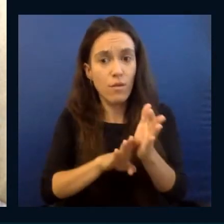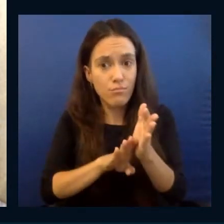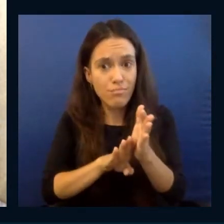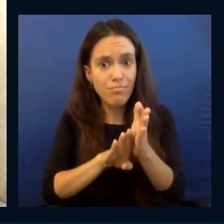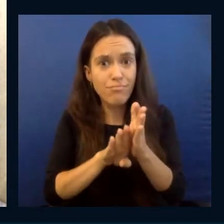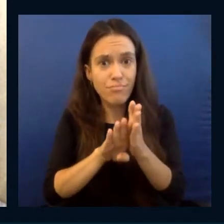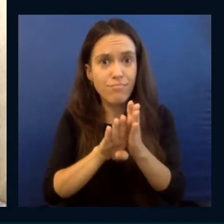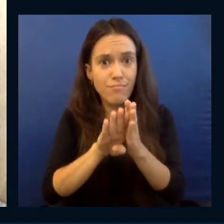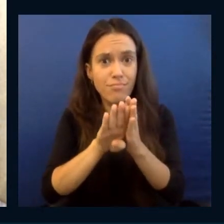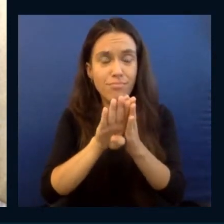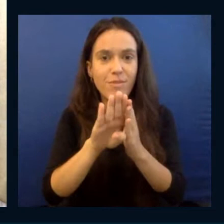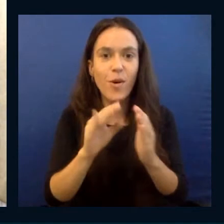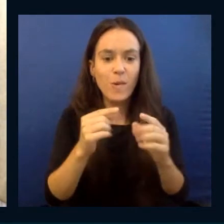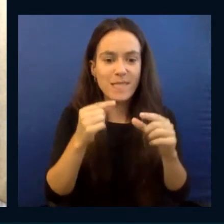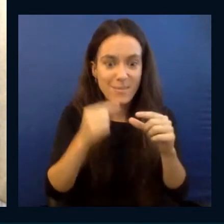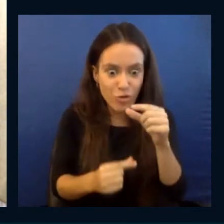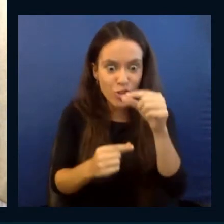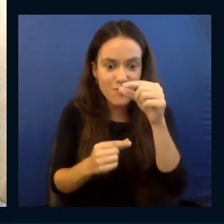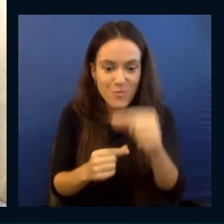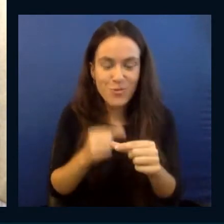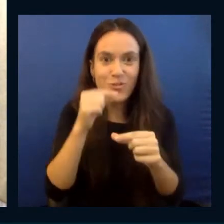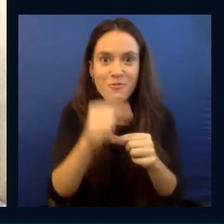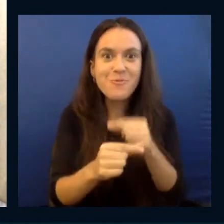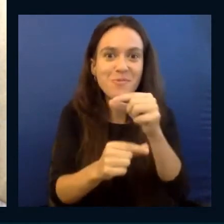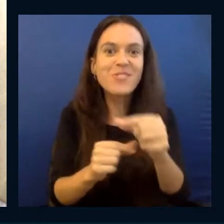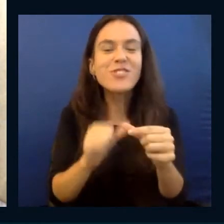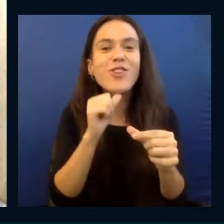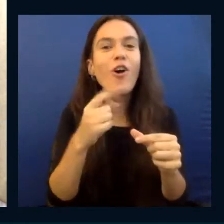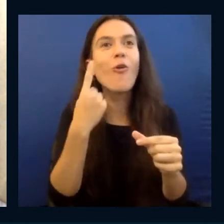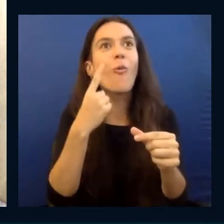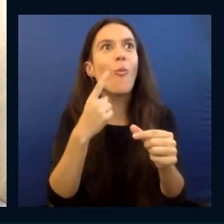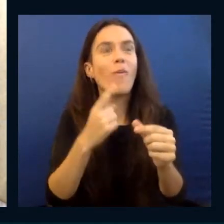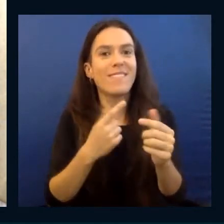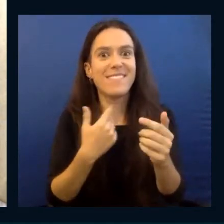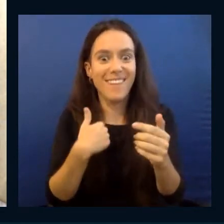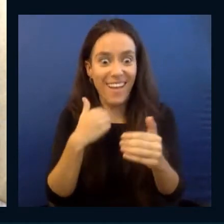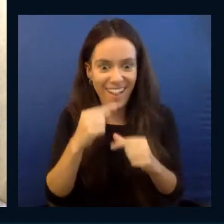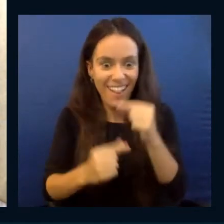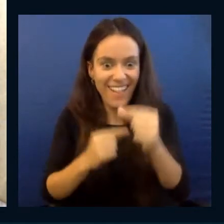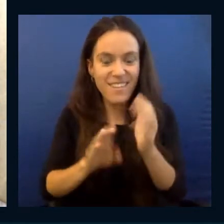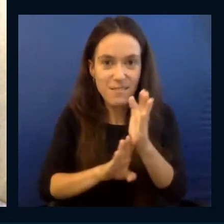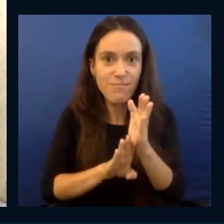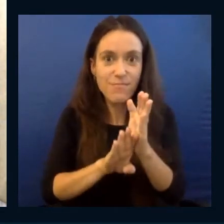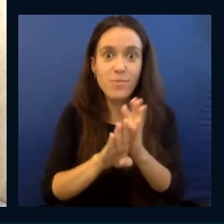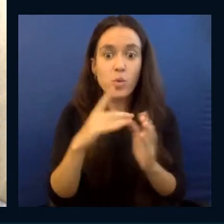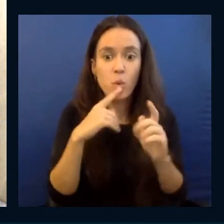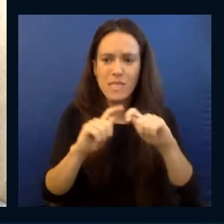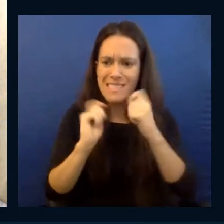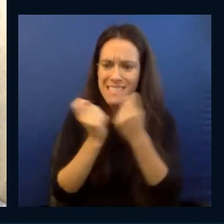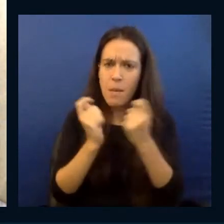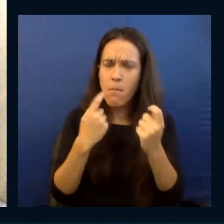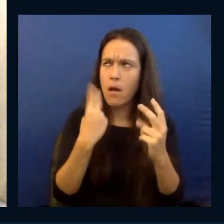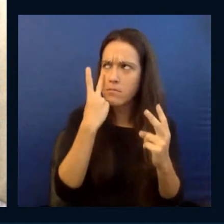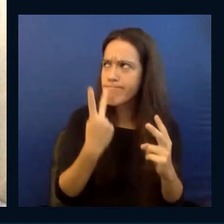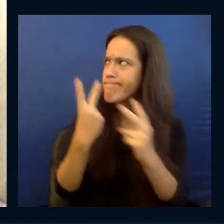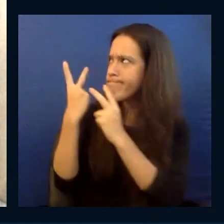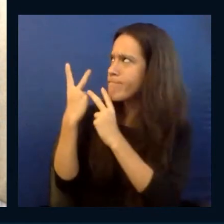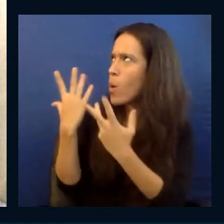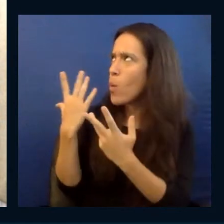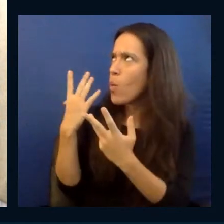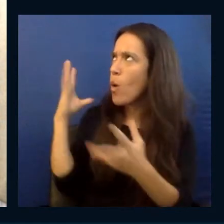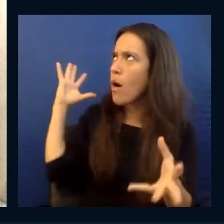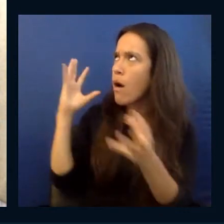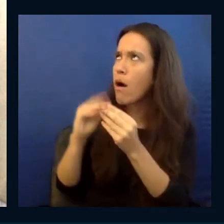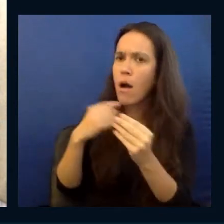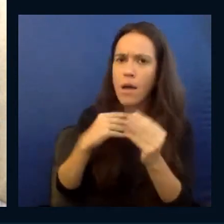sprint after sprint, iteration after iteration. So after every sprint, if a team isn't doing a retrospective and seeing what hurts the most and what they can